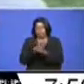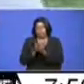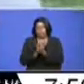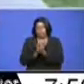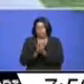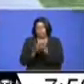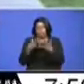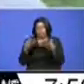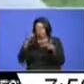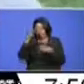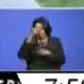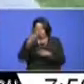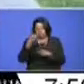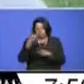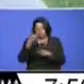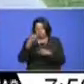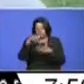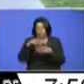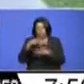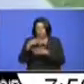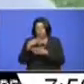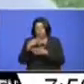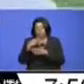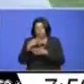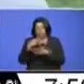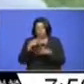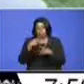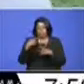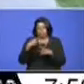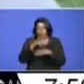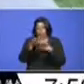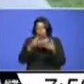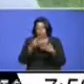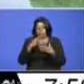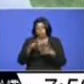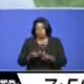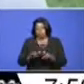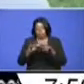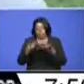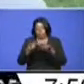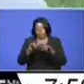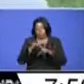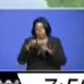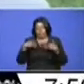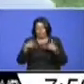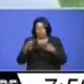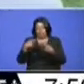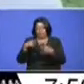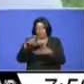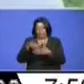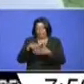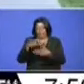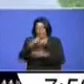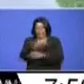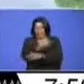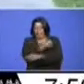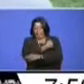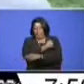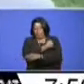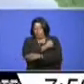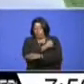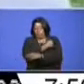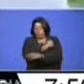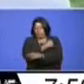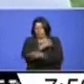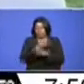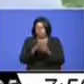lot of diseases that could be waterborne from all of the flooding. So when they come in, they're going to get booster vaccinations for some of